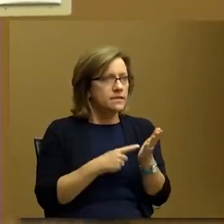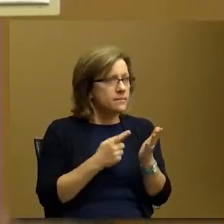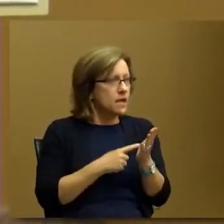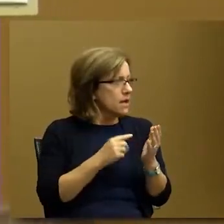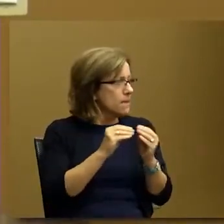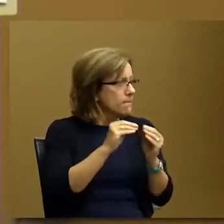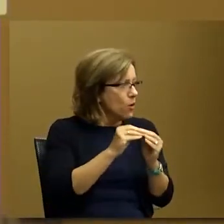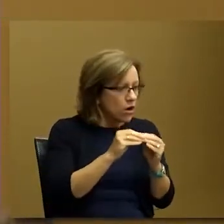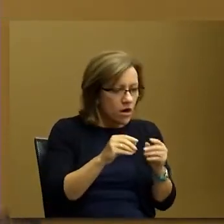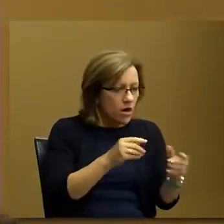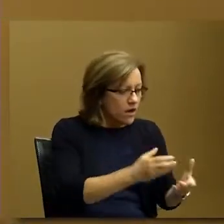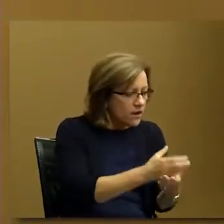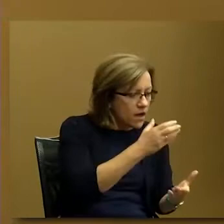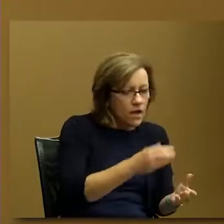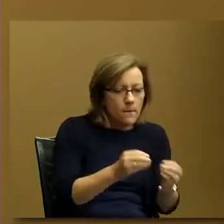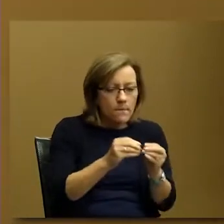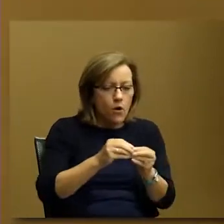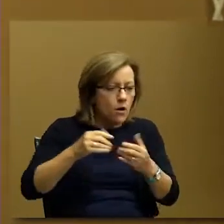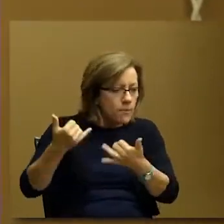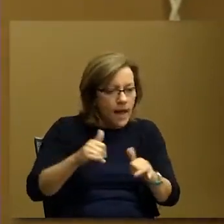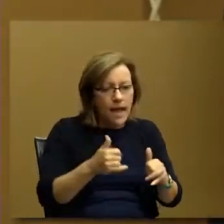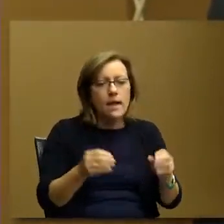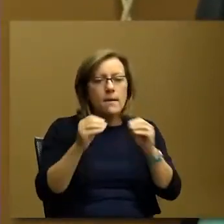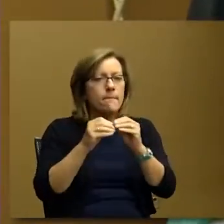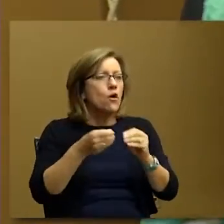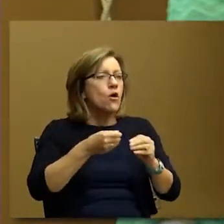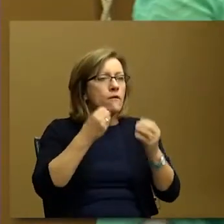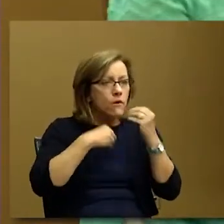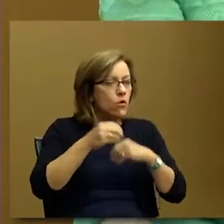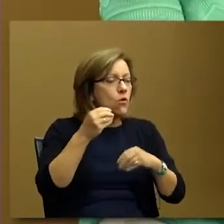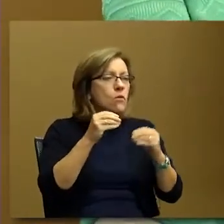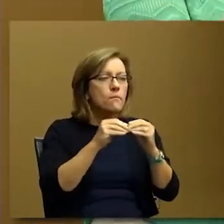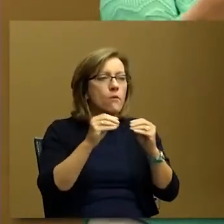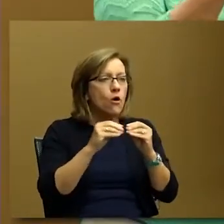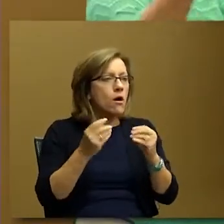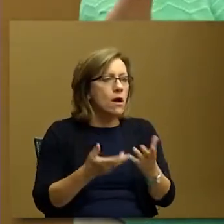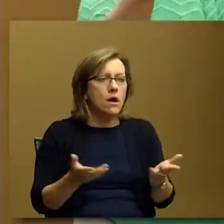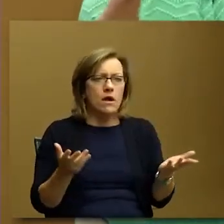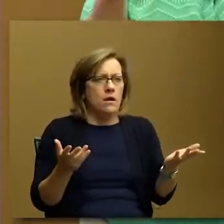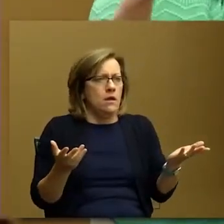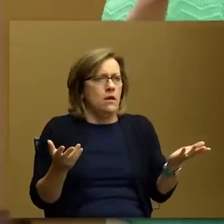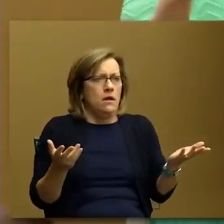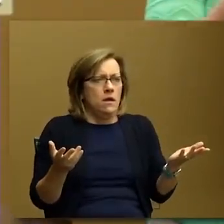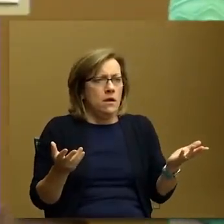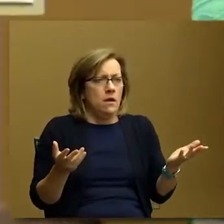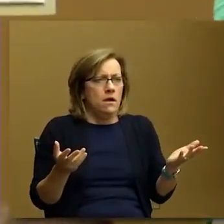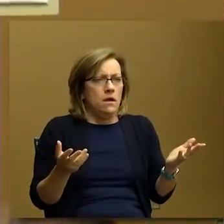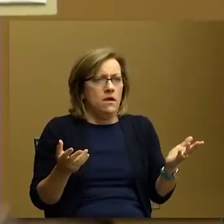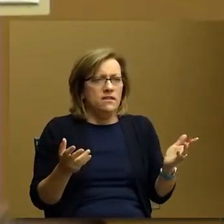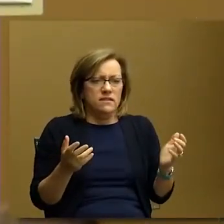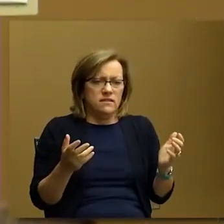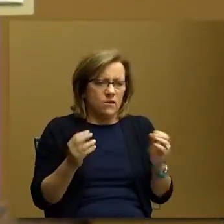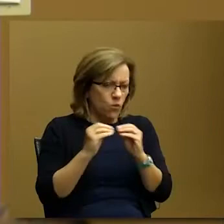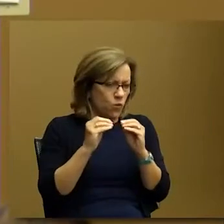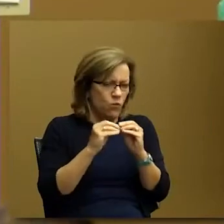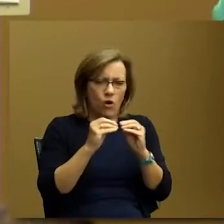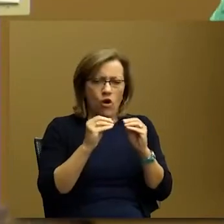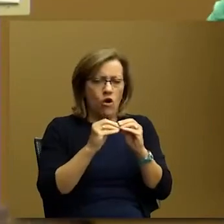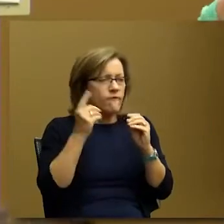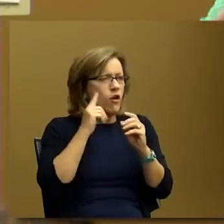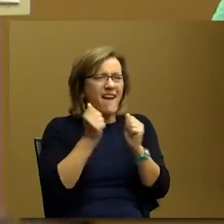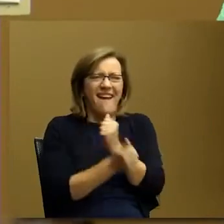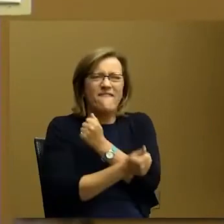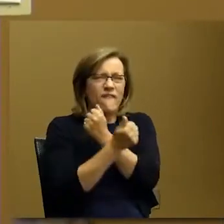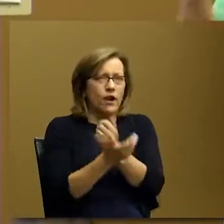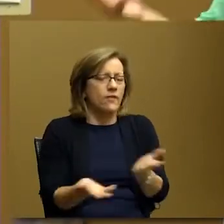is this, it's this, it's this. And it just becomes this catch-all. And then that